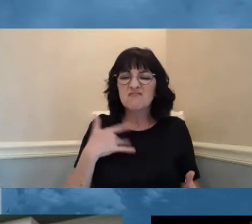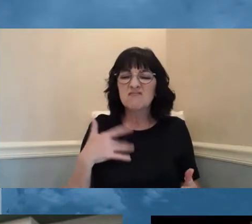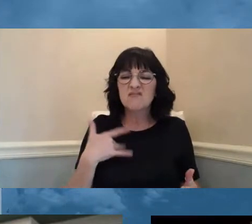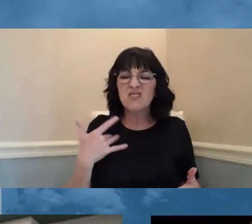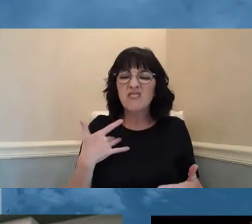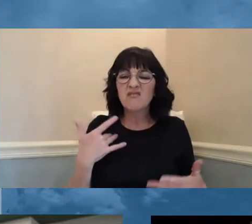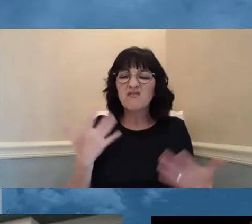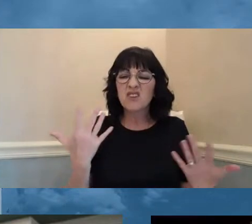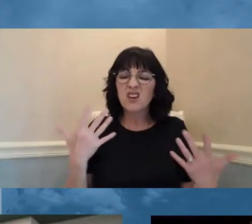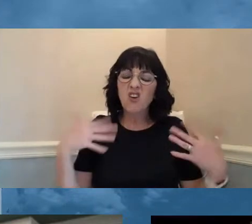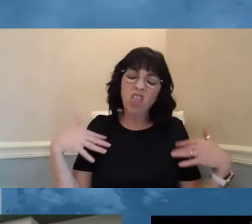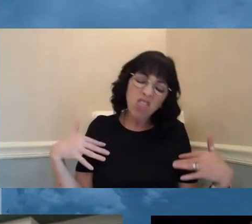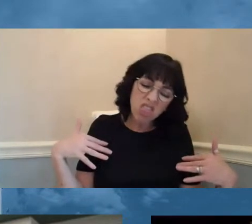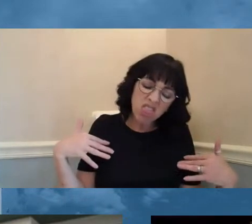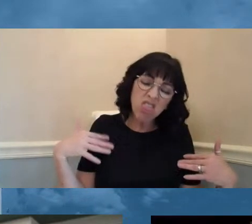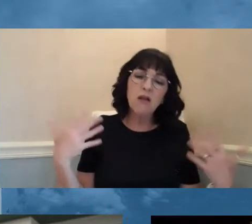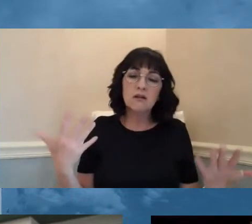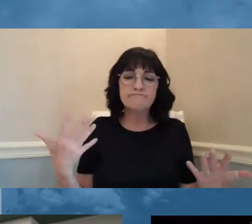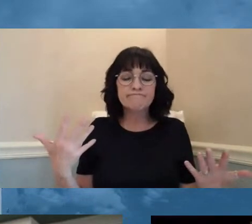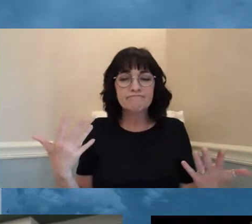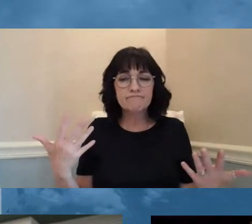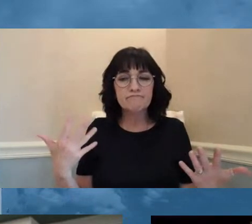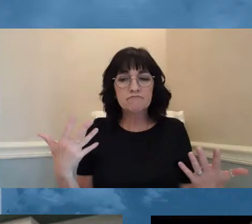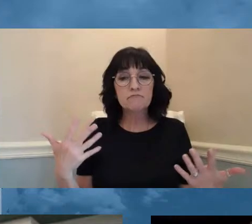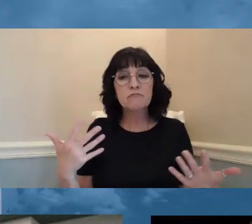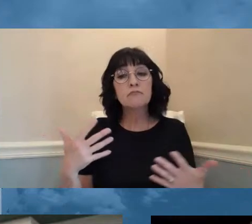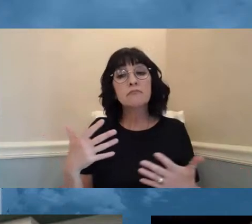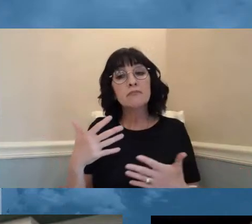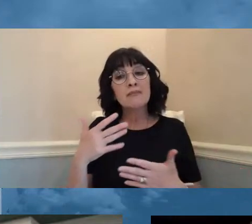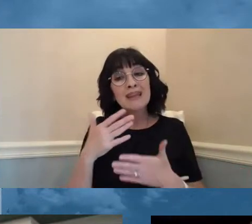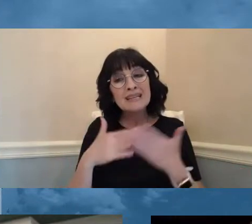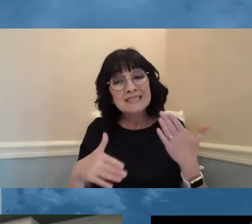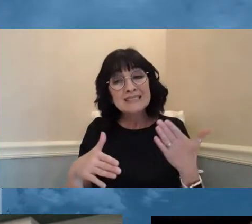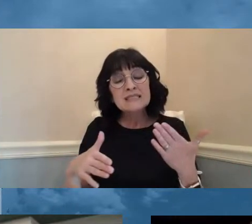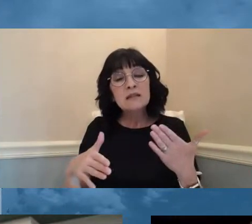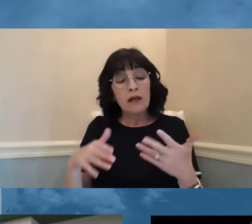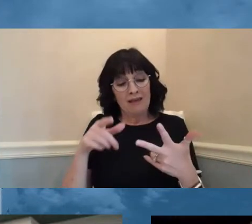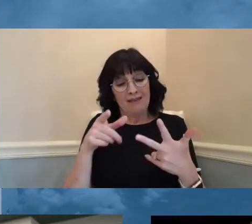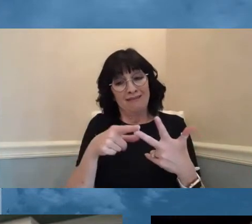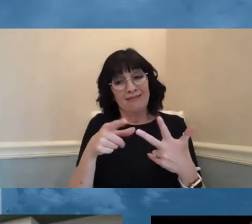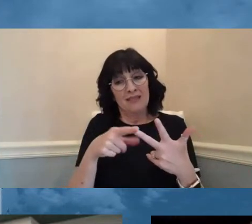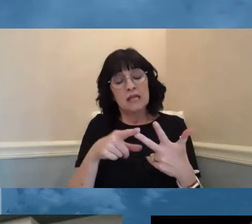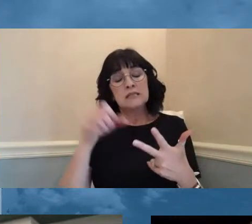disorder that's been found, the syndrome that's been found that's causing blood clots,